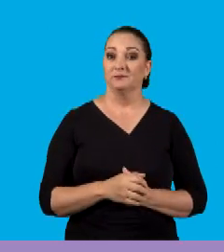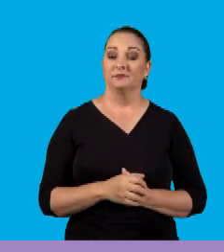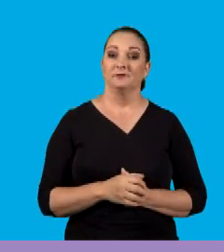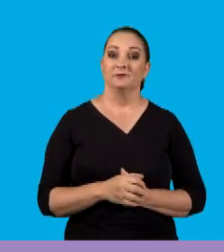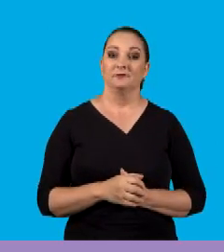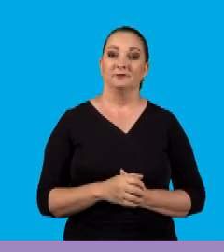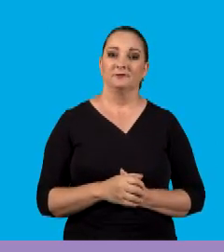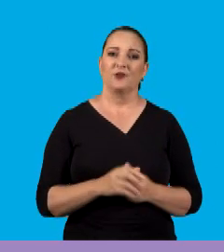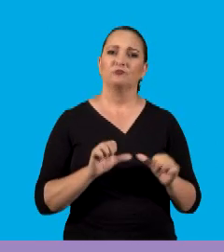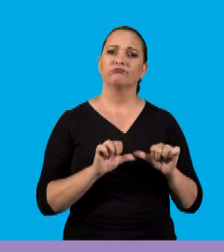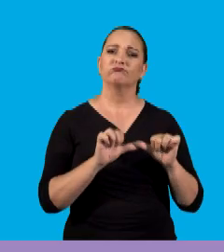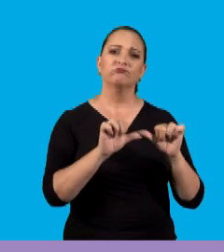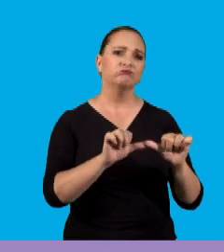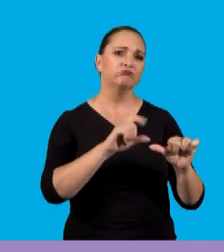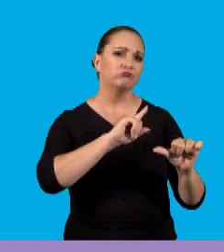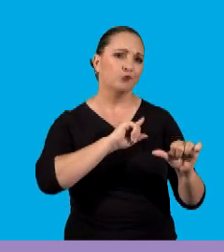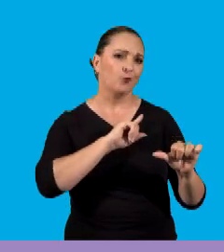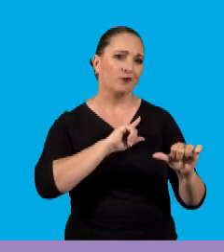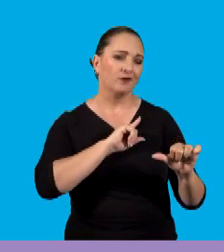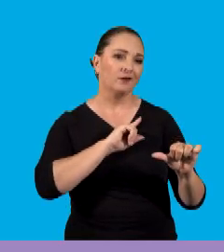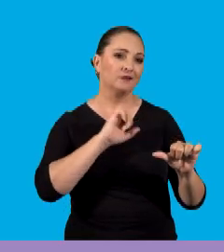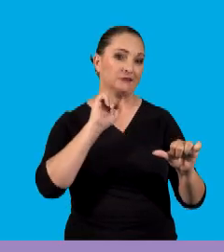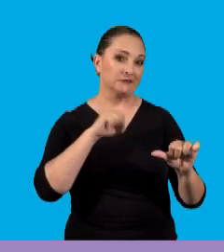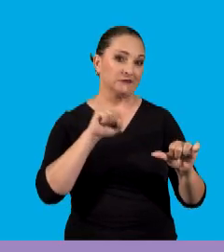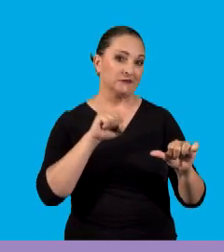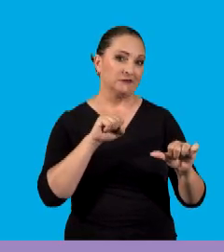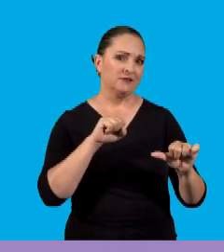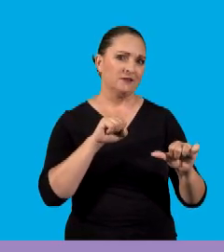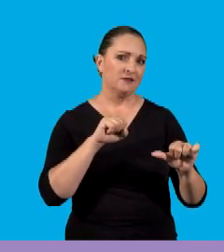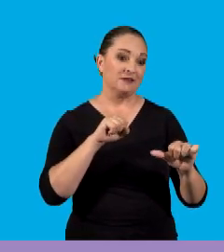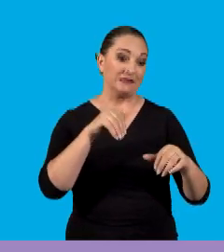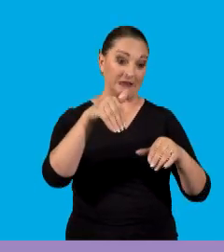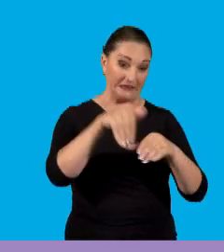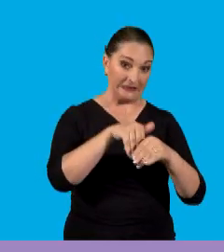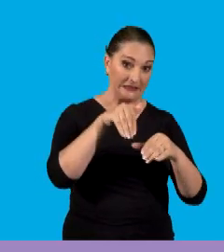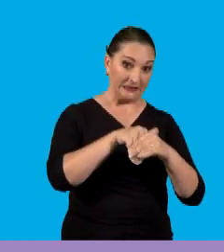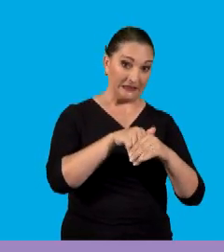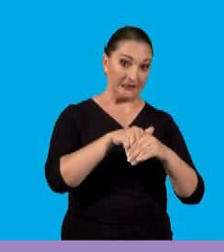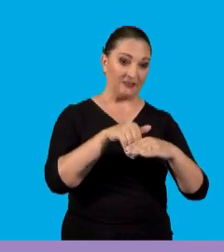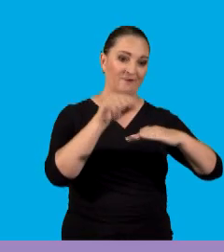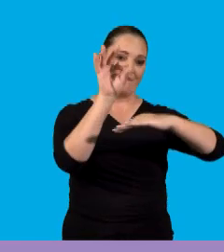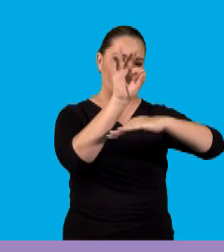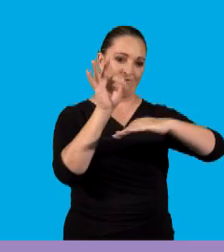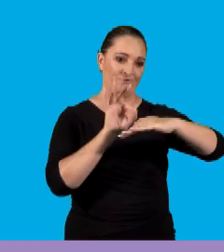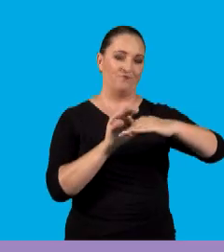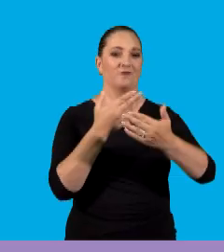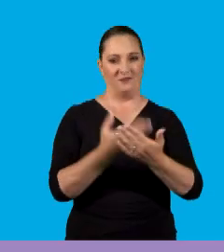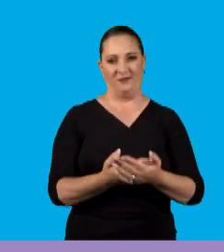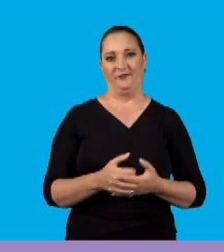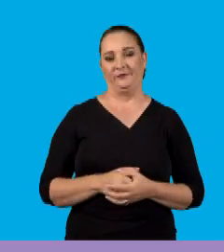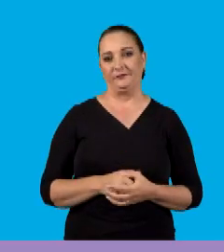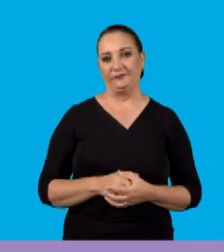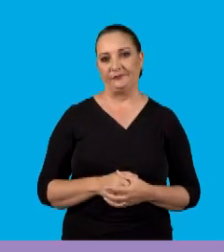Continuous, and it is continuous because it can be, or it can consist of, fractions.